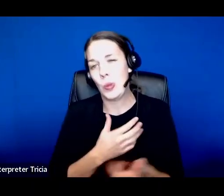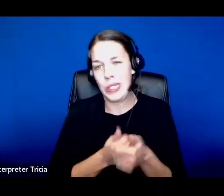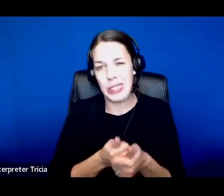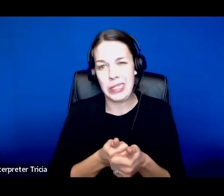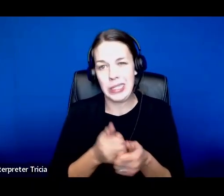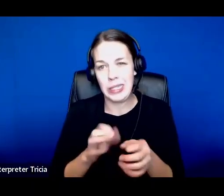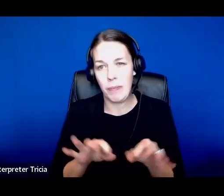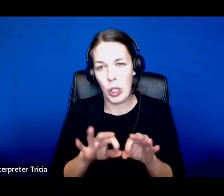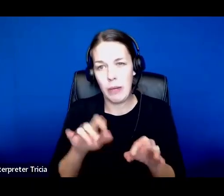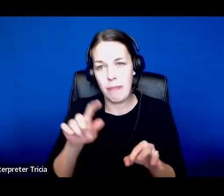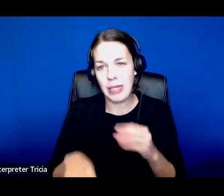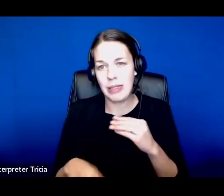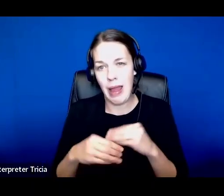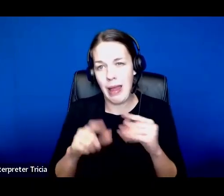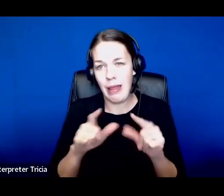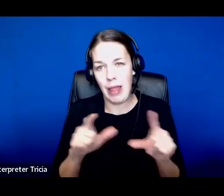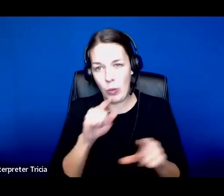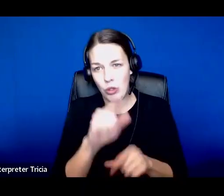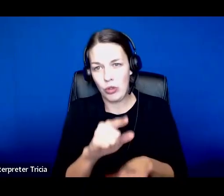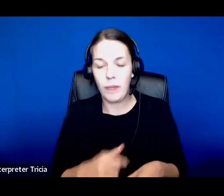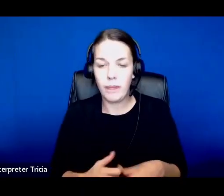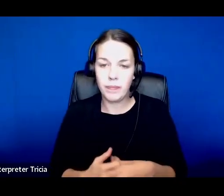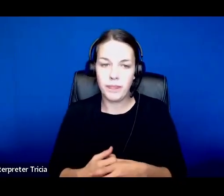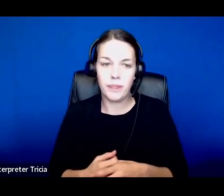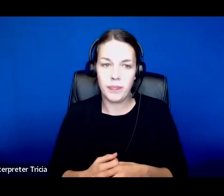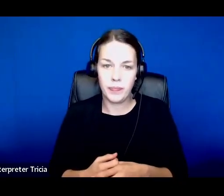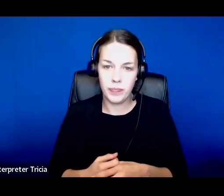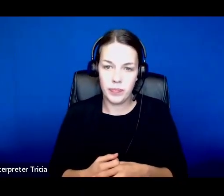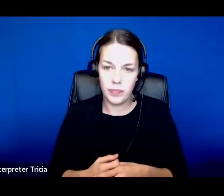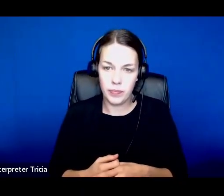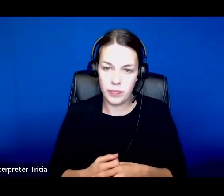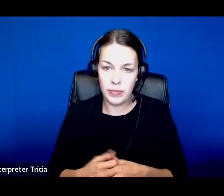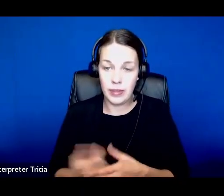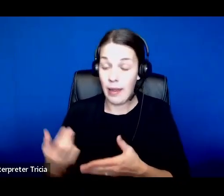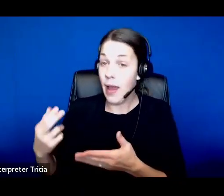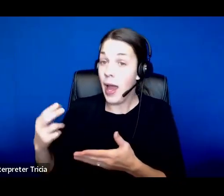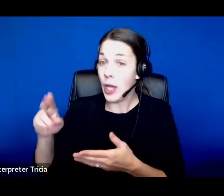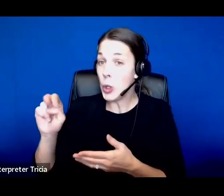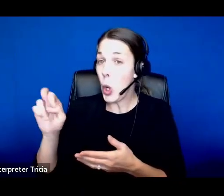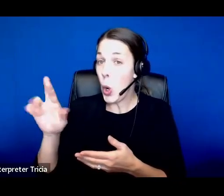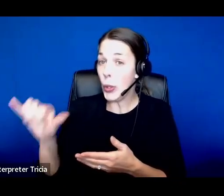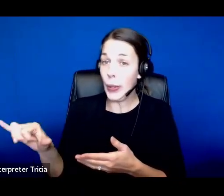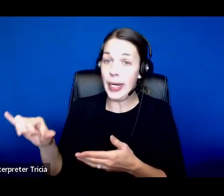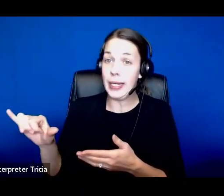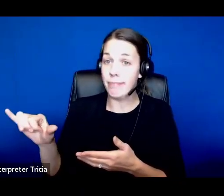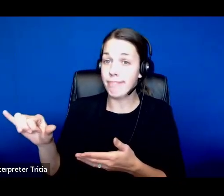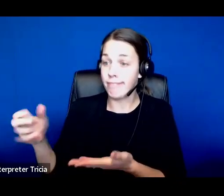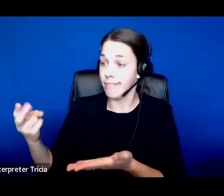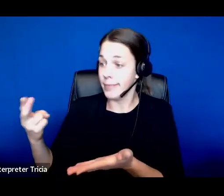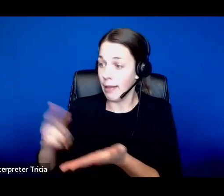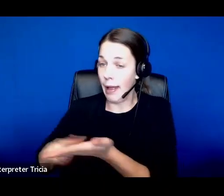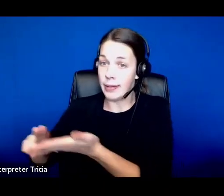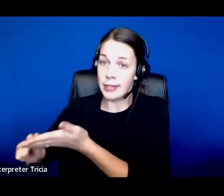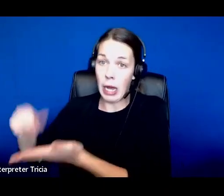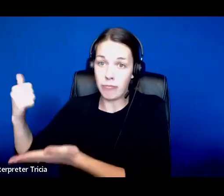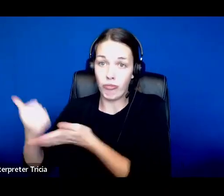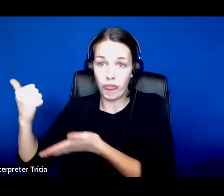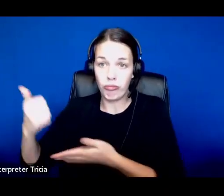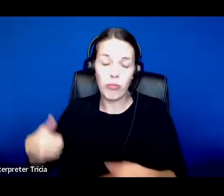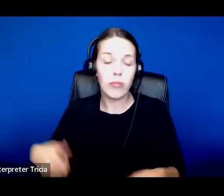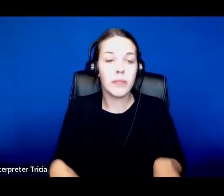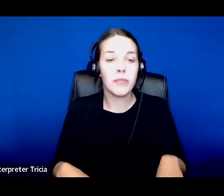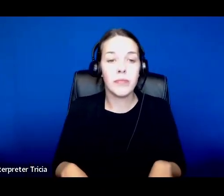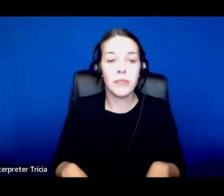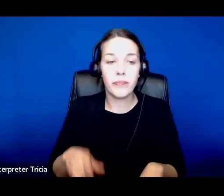and it's got to have that language. And then you sign it in front of a notary. And then on the bottom it says